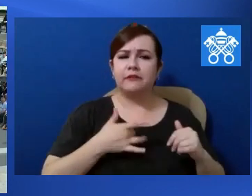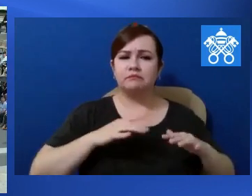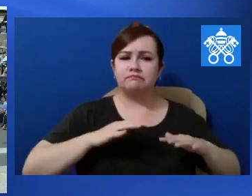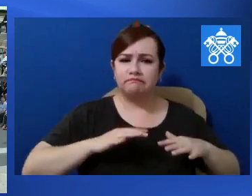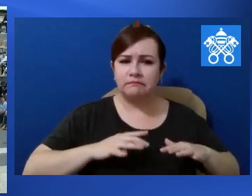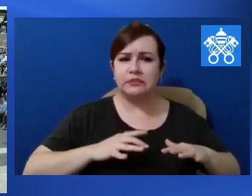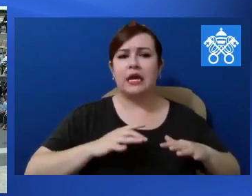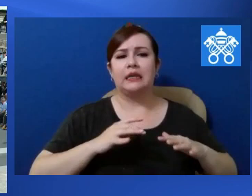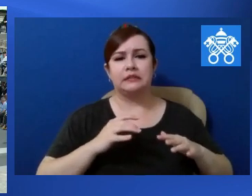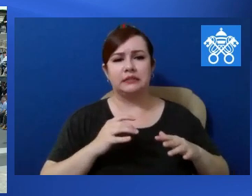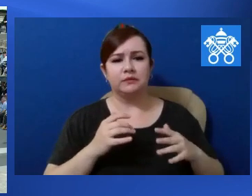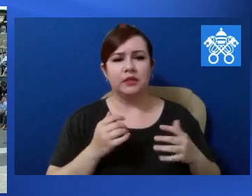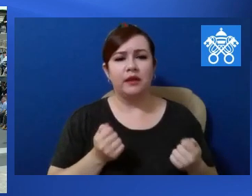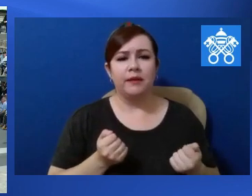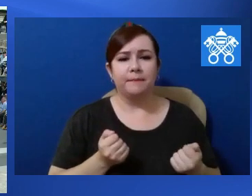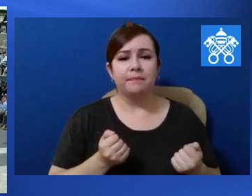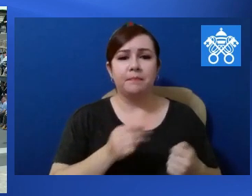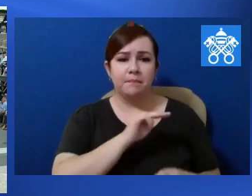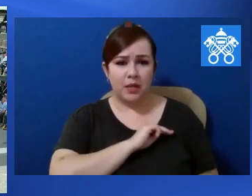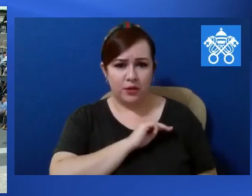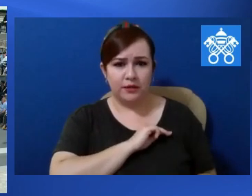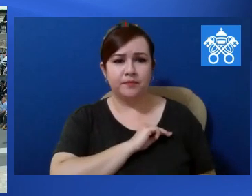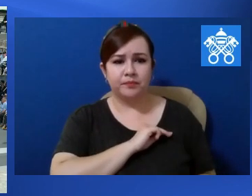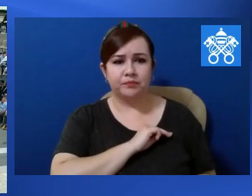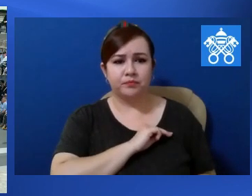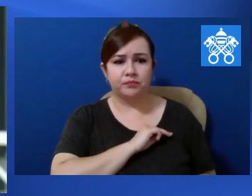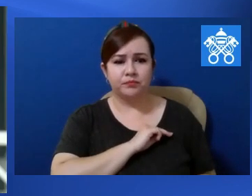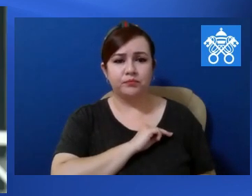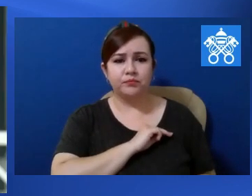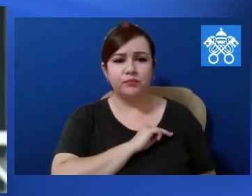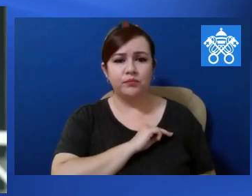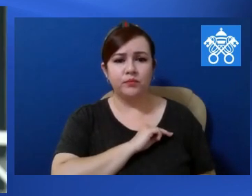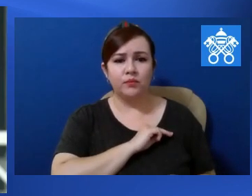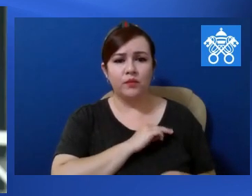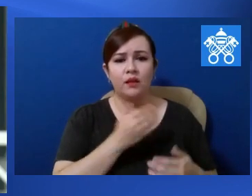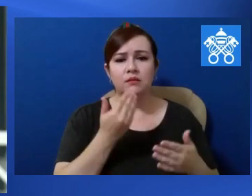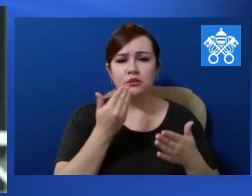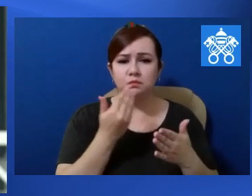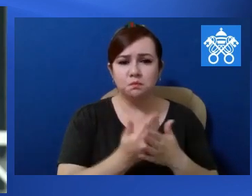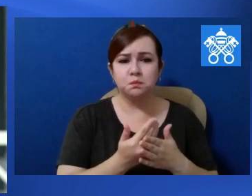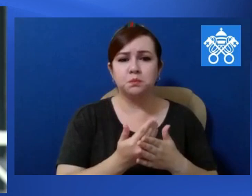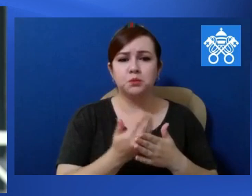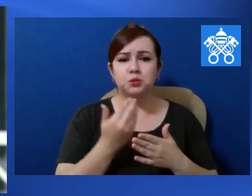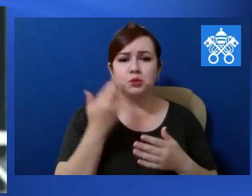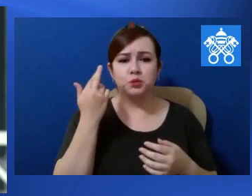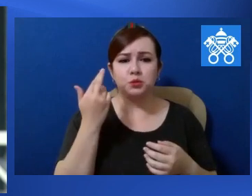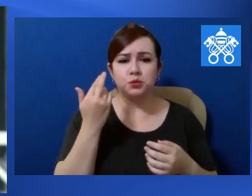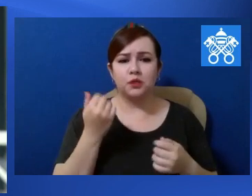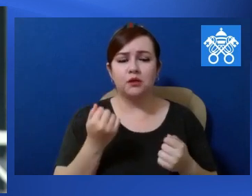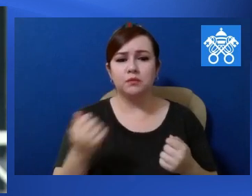are going to Oceania, a continent made up of many islands, large and